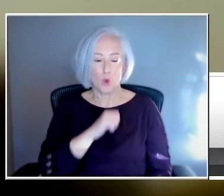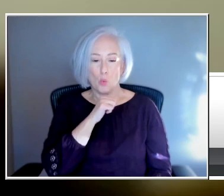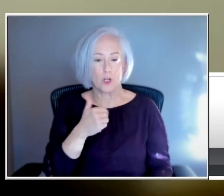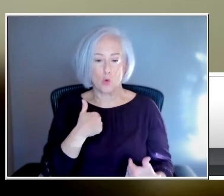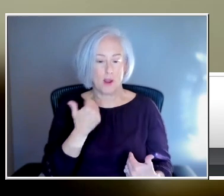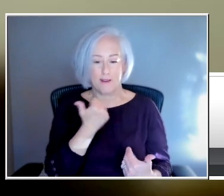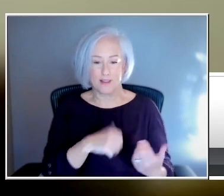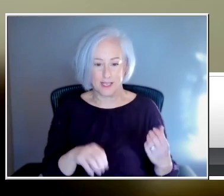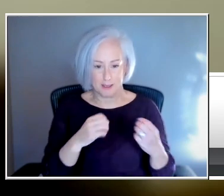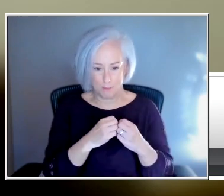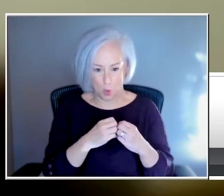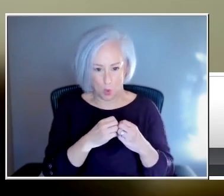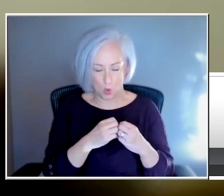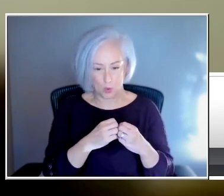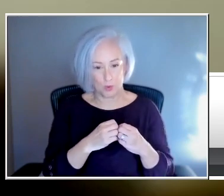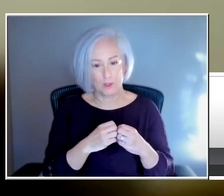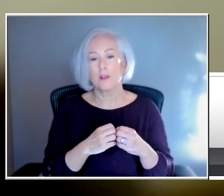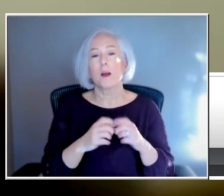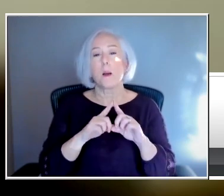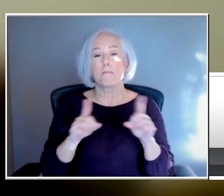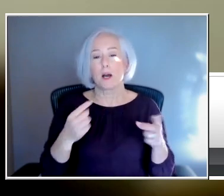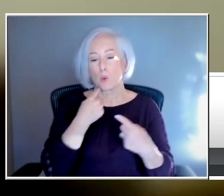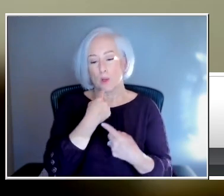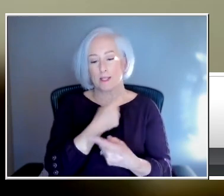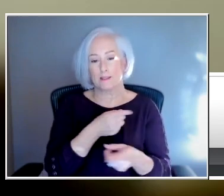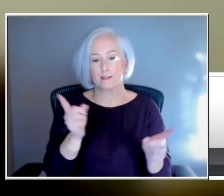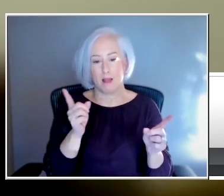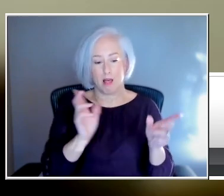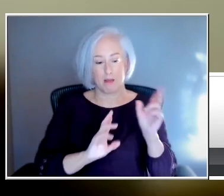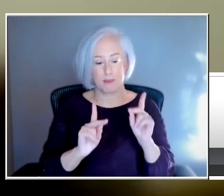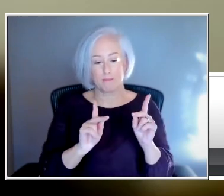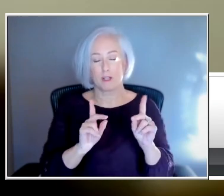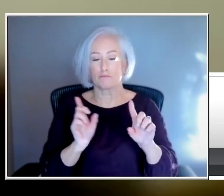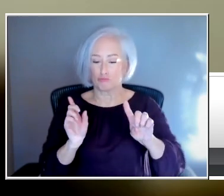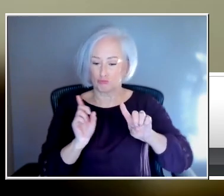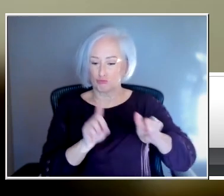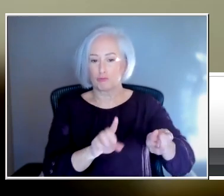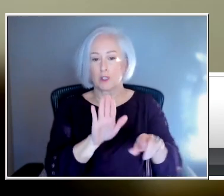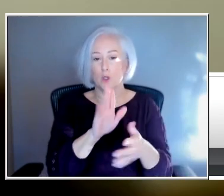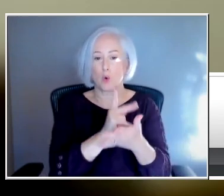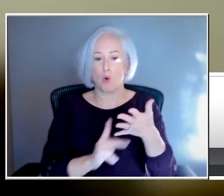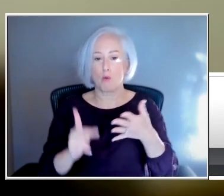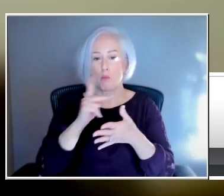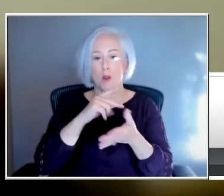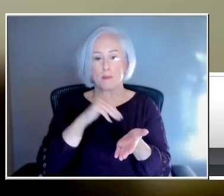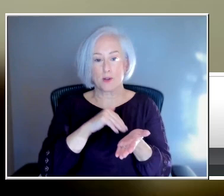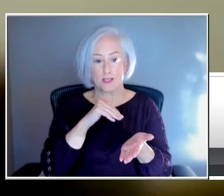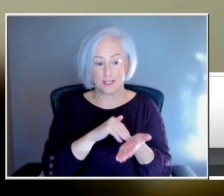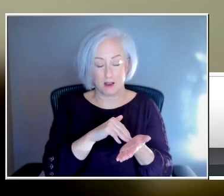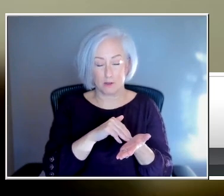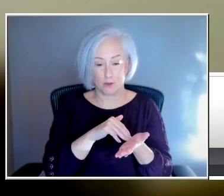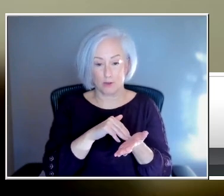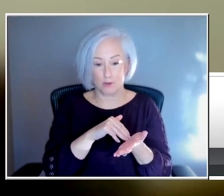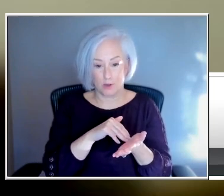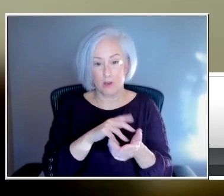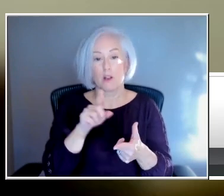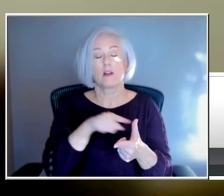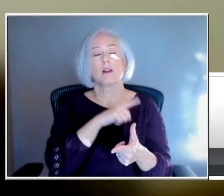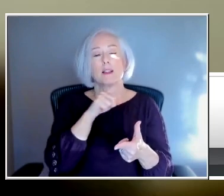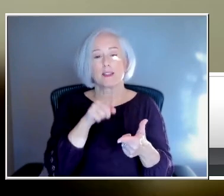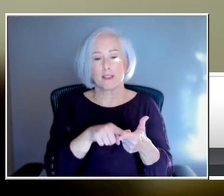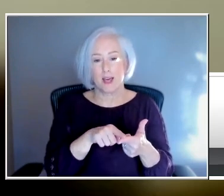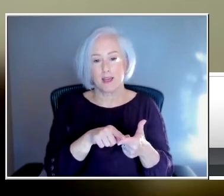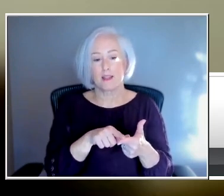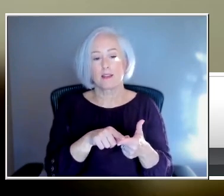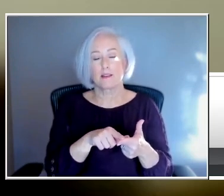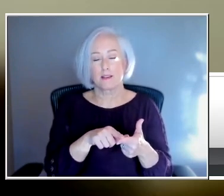do is generally tell people to start with their primary care physicians, and then with their primary care physicians, they are able